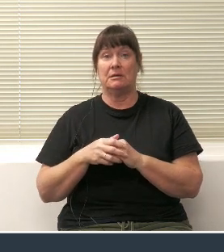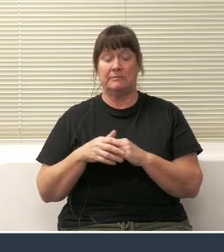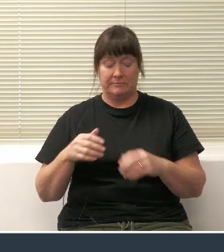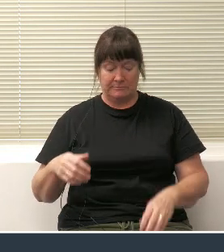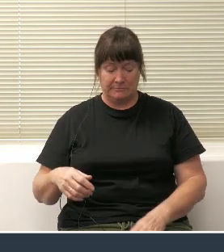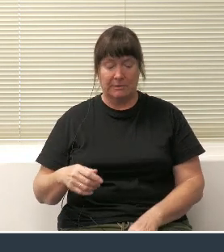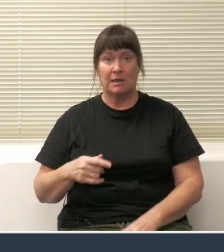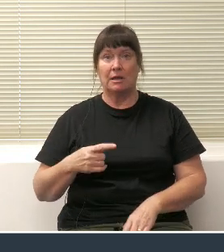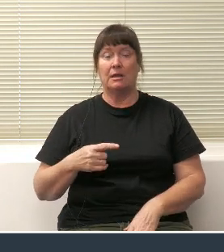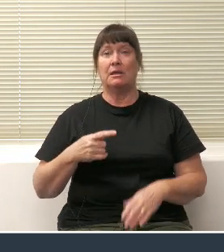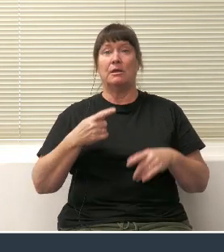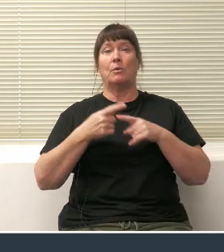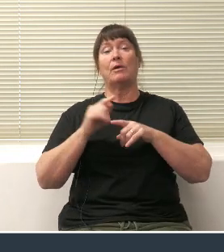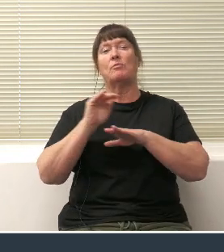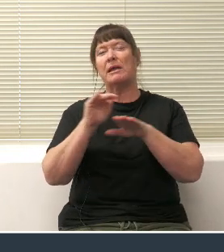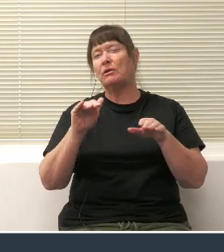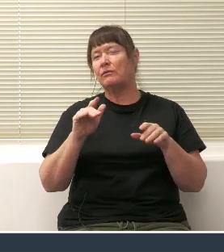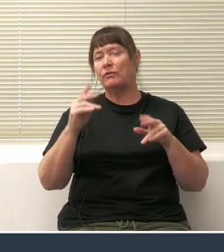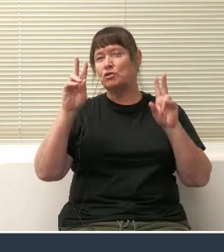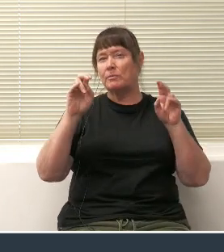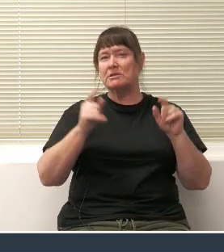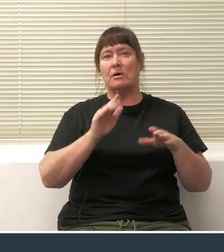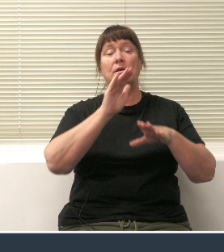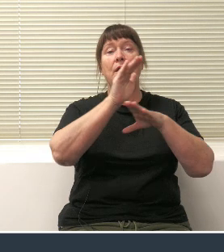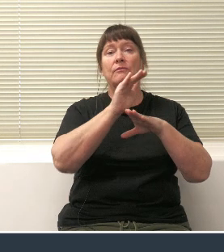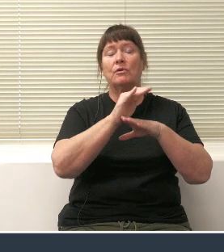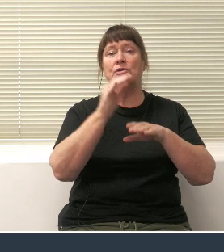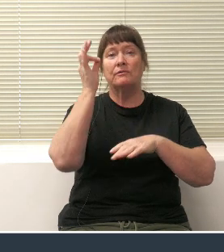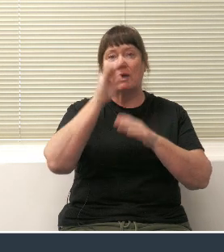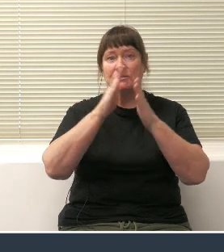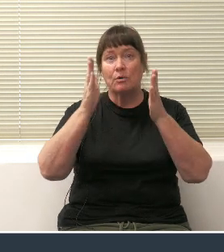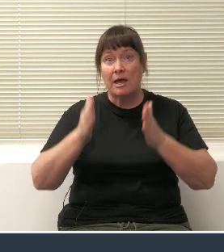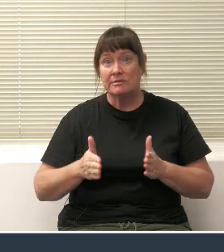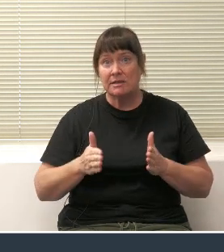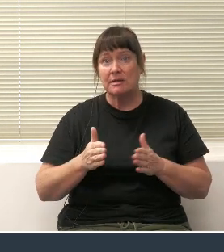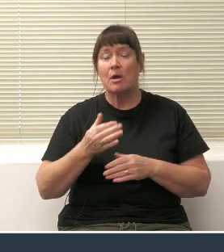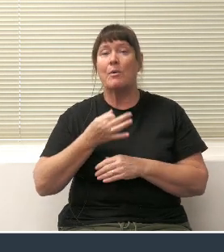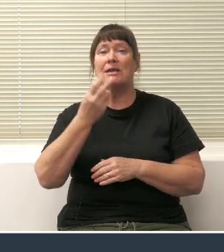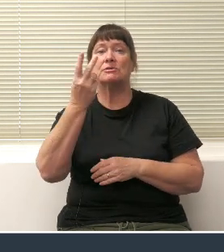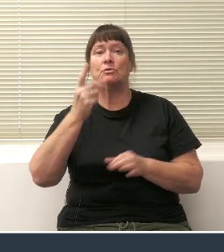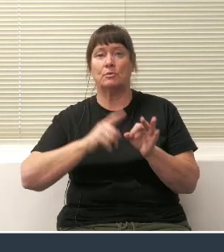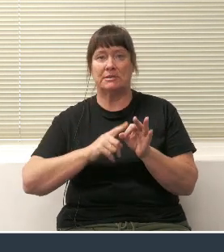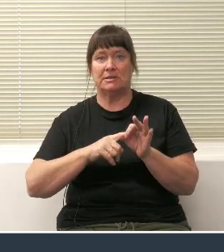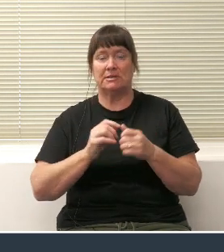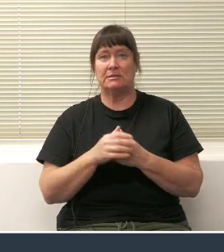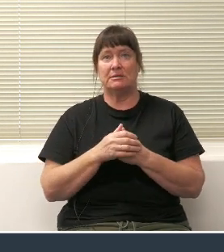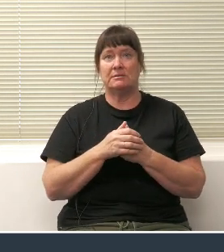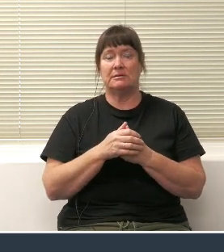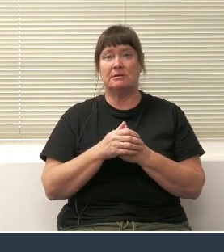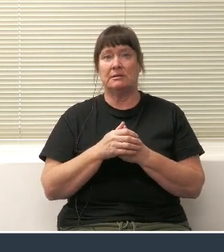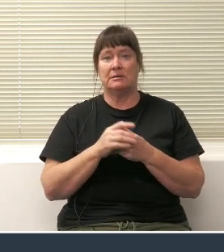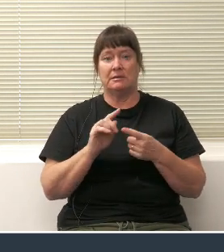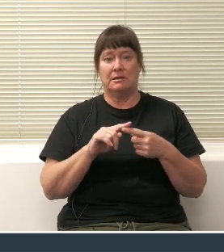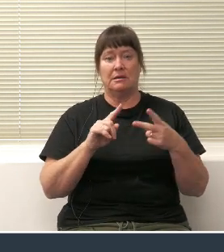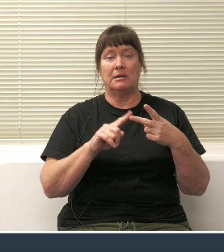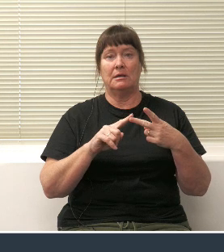So just a quick reminder of what those topics were. So the future of council housing, noting that we asked 2 questions for this one. Building